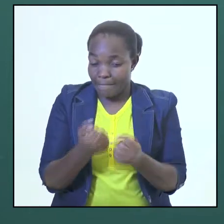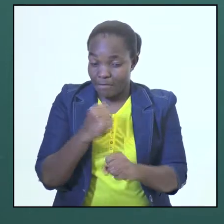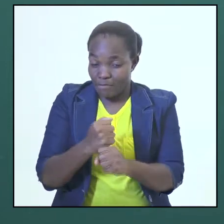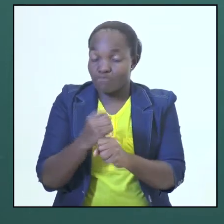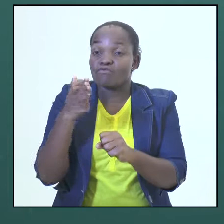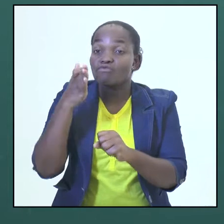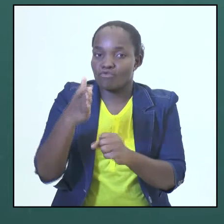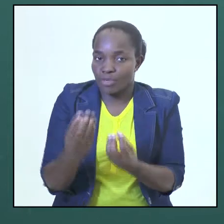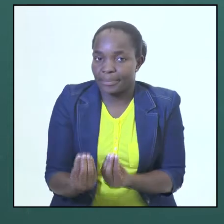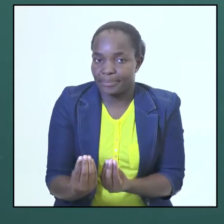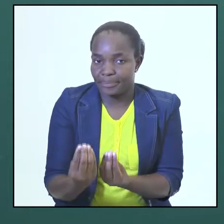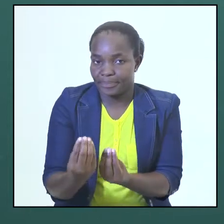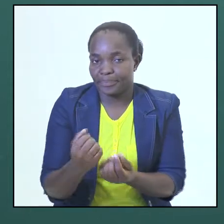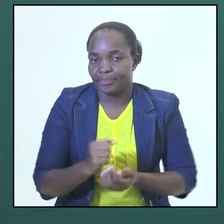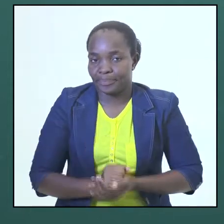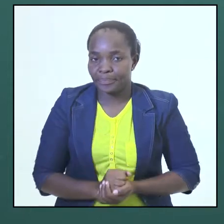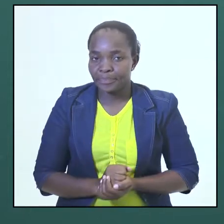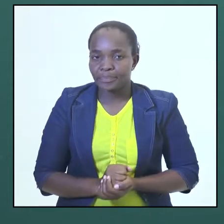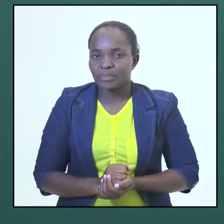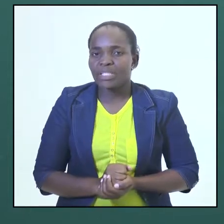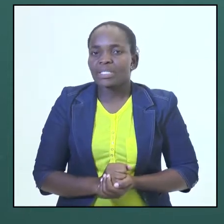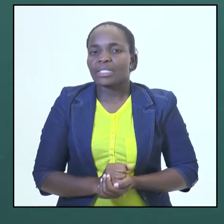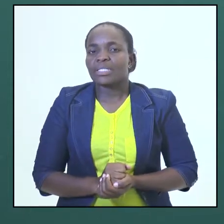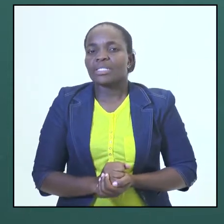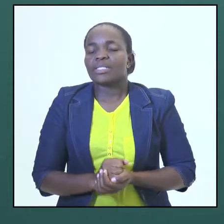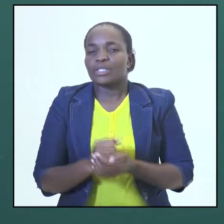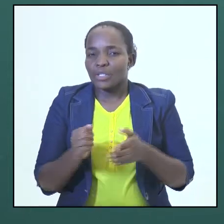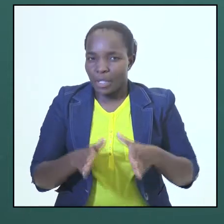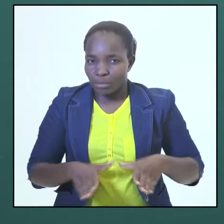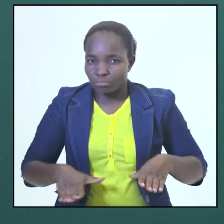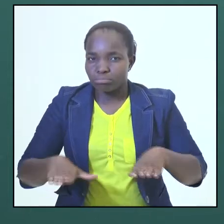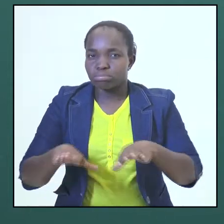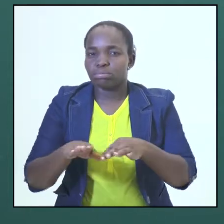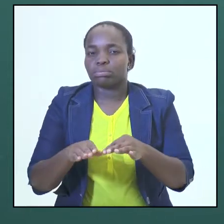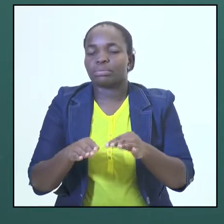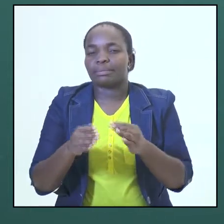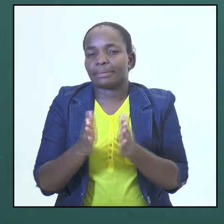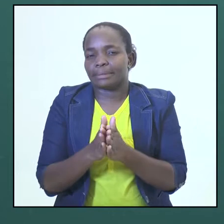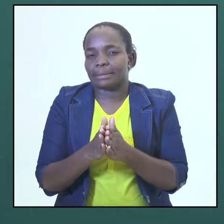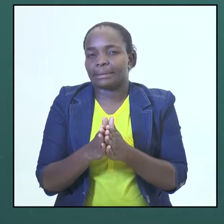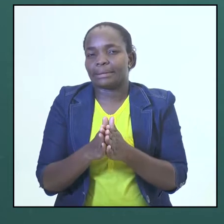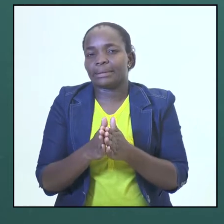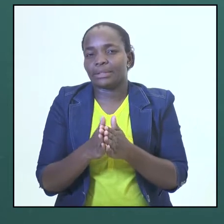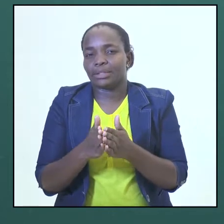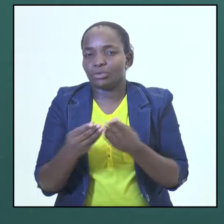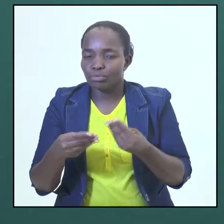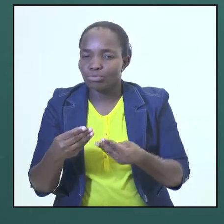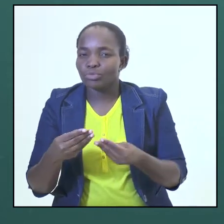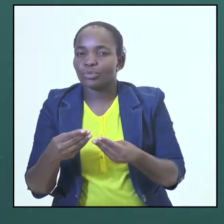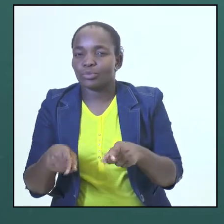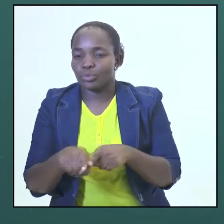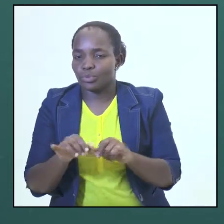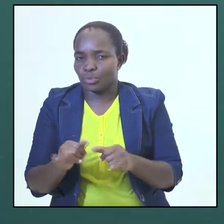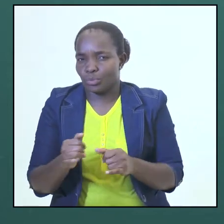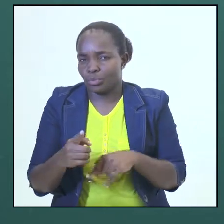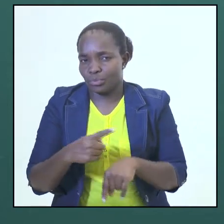And this is where biodiversity and the ecosystem comes in, like we talked about before. Yeah. If we protect all